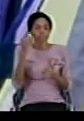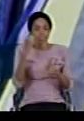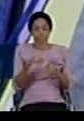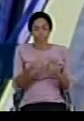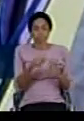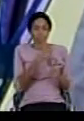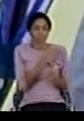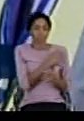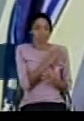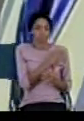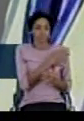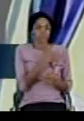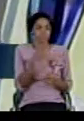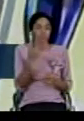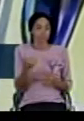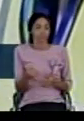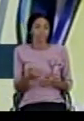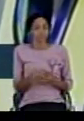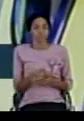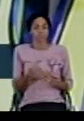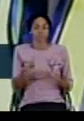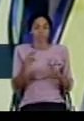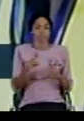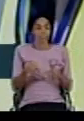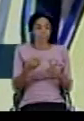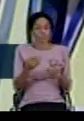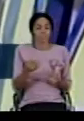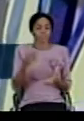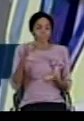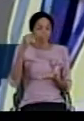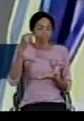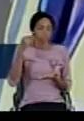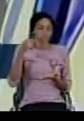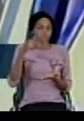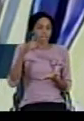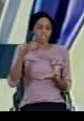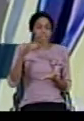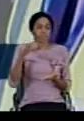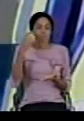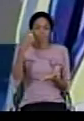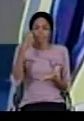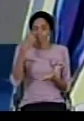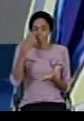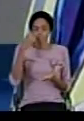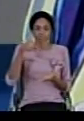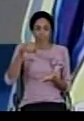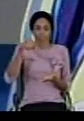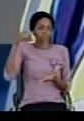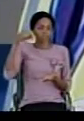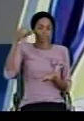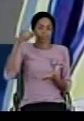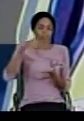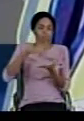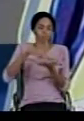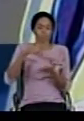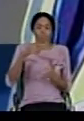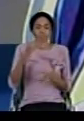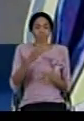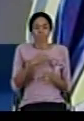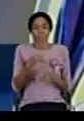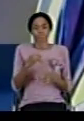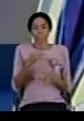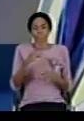they recommended eye drop. The eye drop was not so effective. Then they said I should be using glasses.